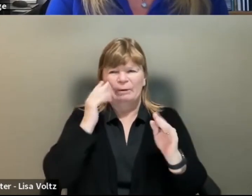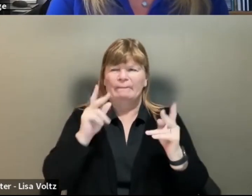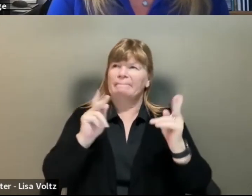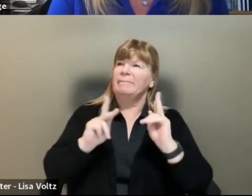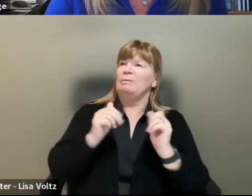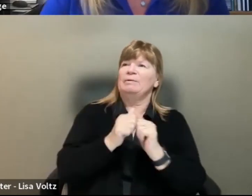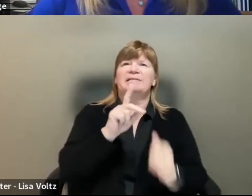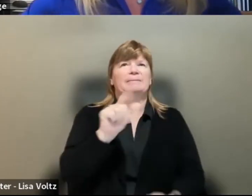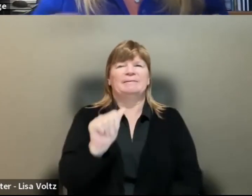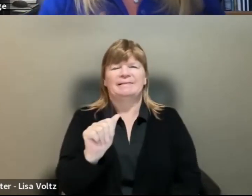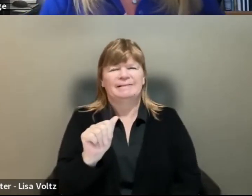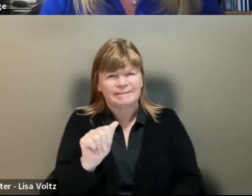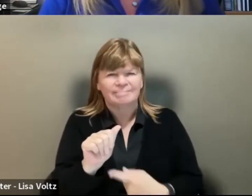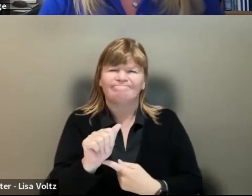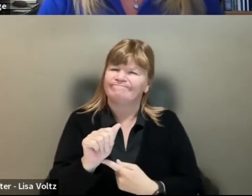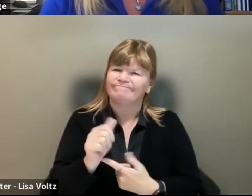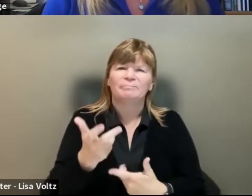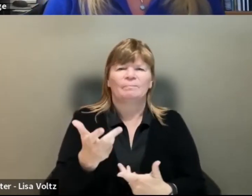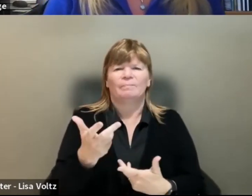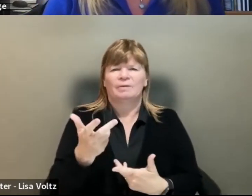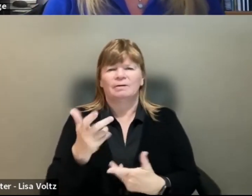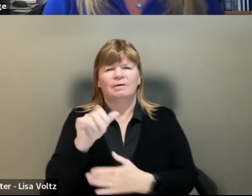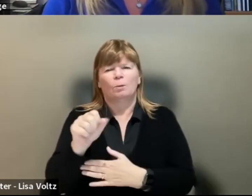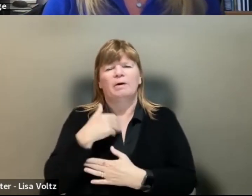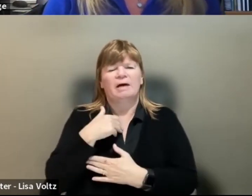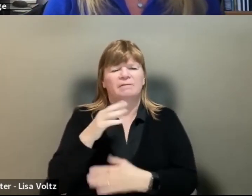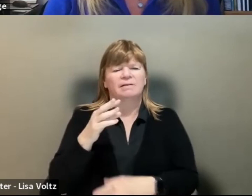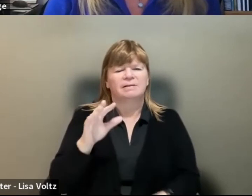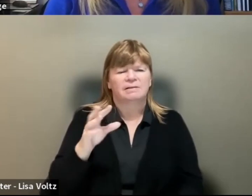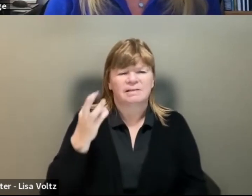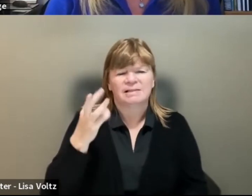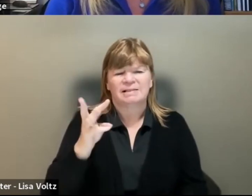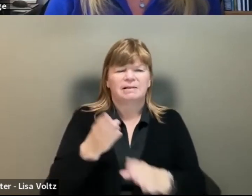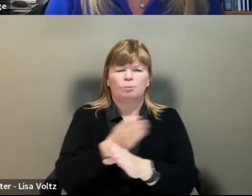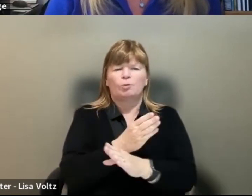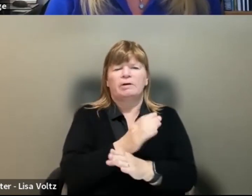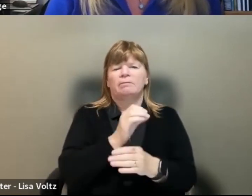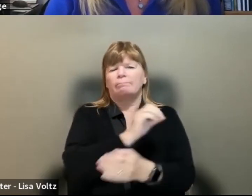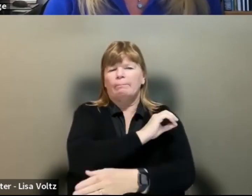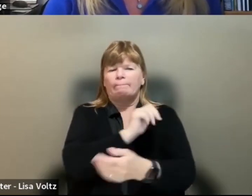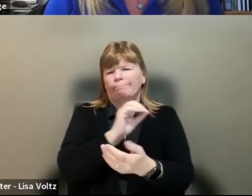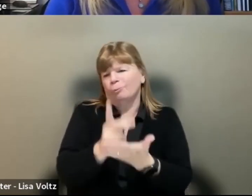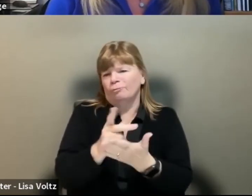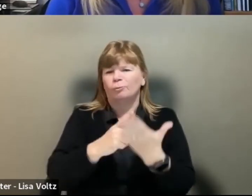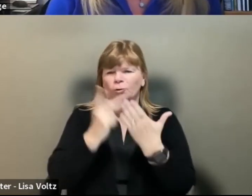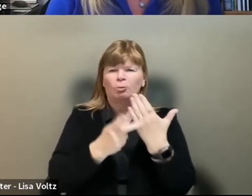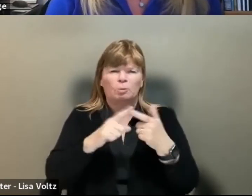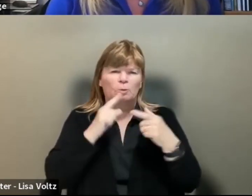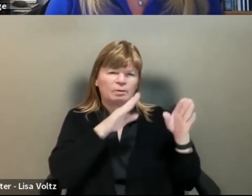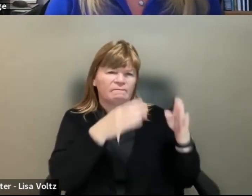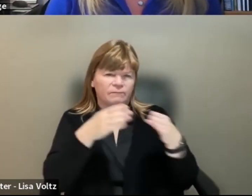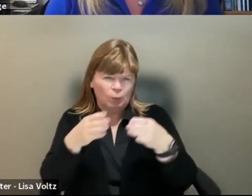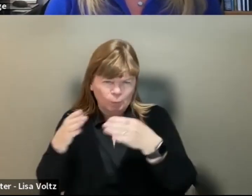disabilities, and we have 16 pre-approved programs that we focus on, and there's so many aspects of